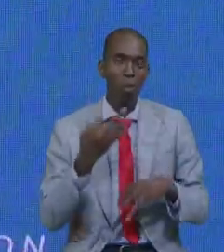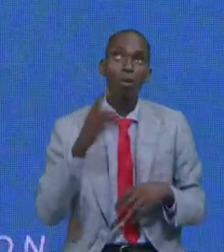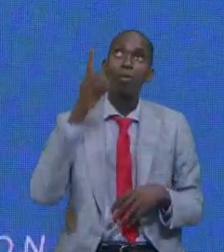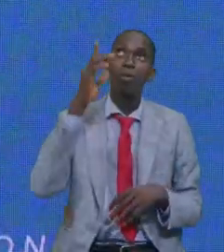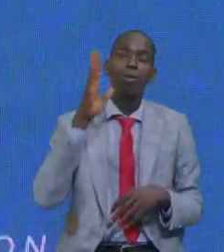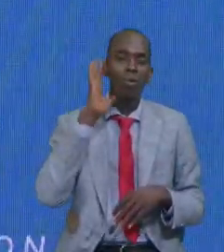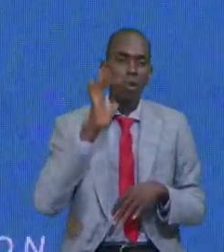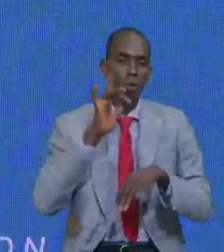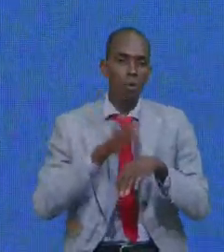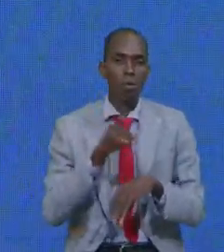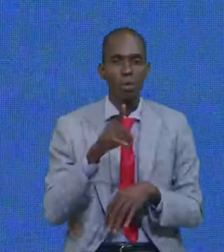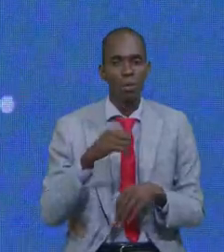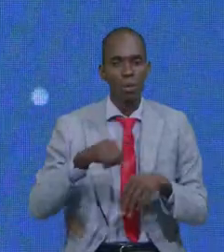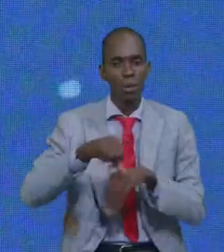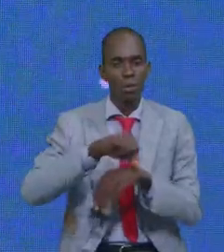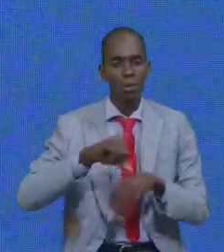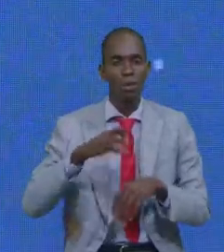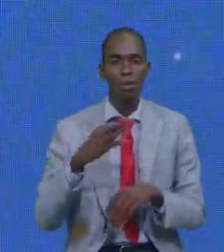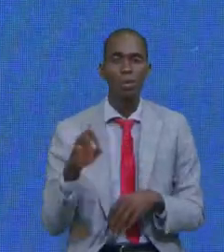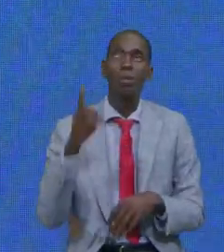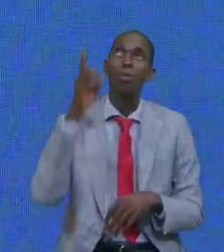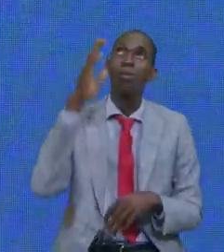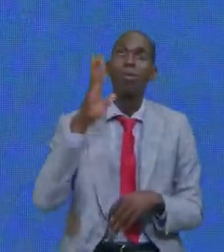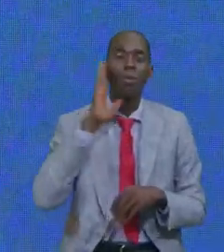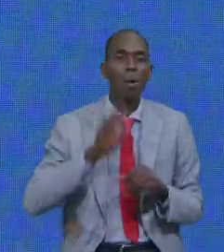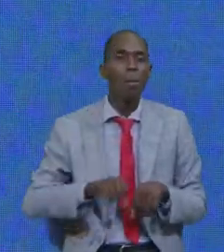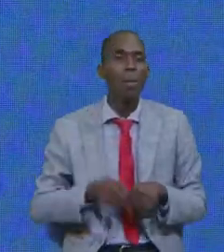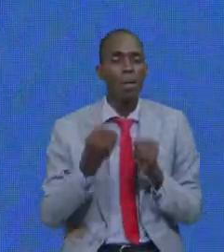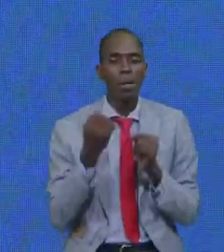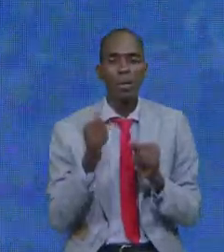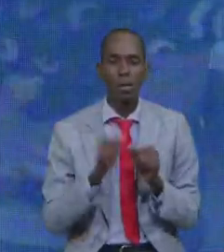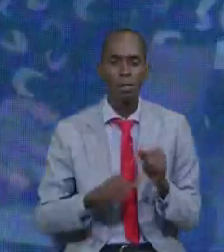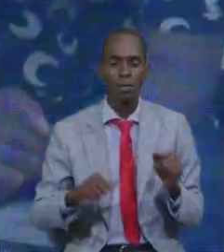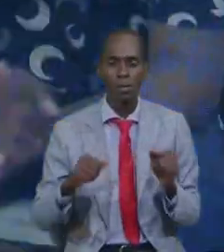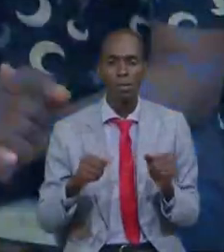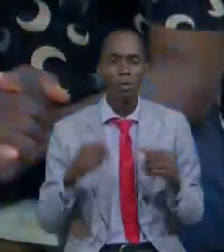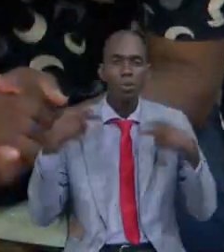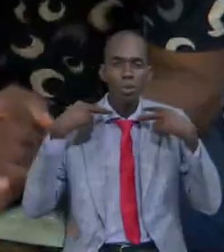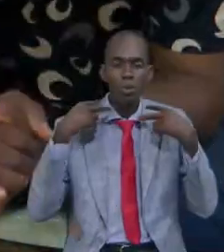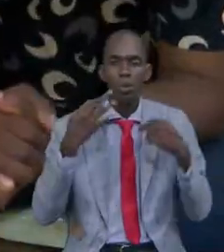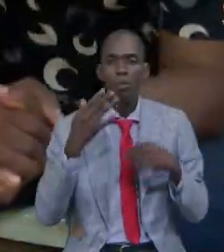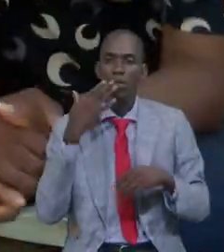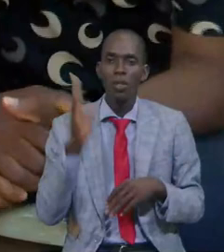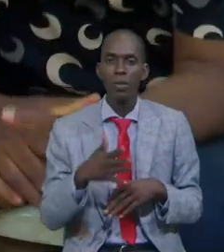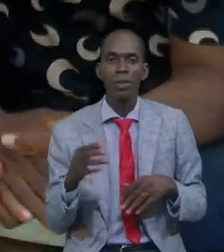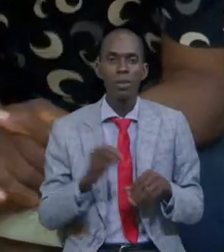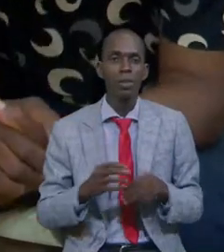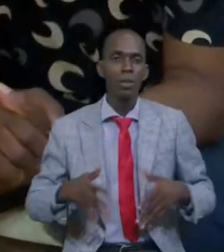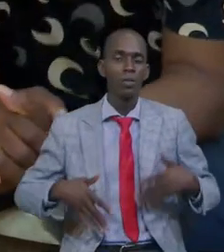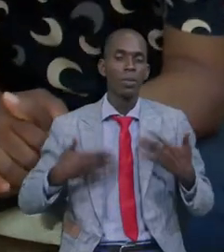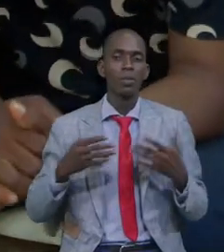The anointing of God will break the yoke of every evil thing in your life, in your family. Be